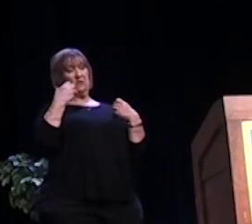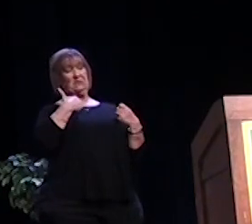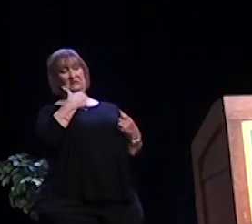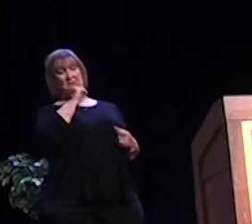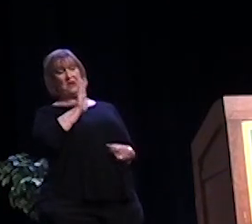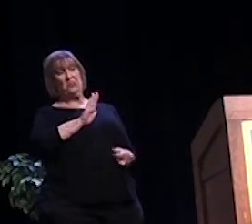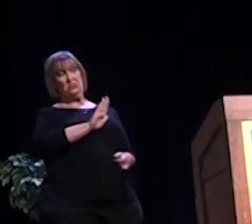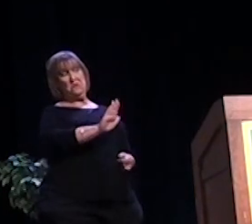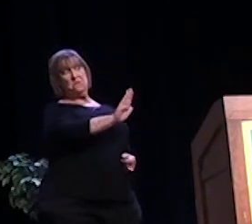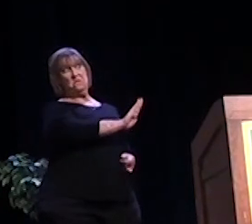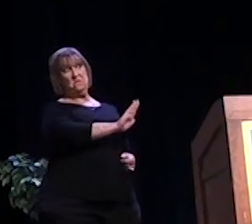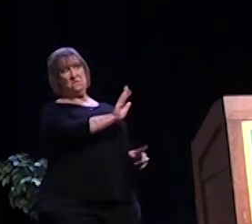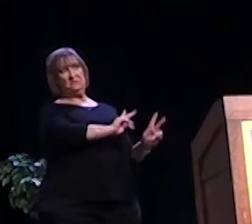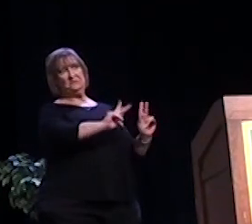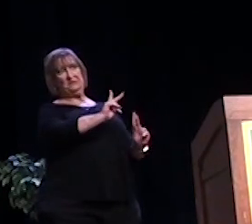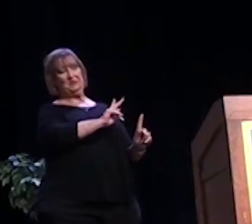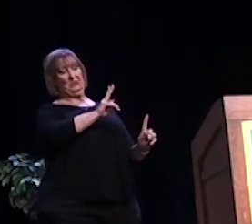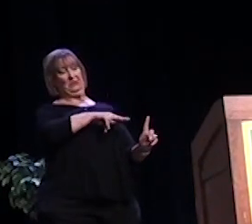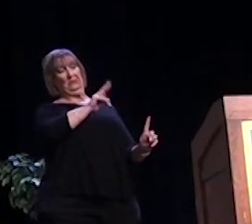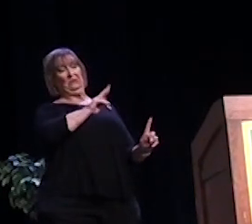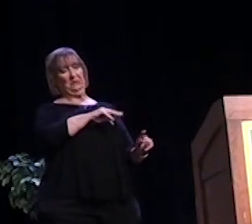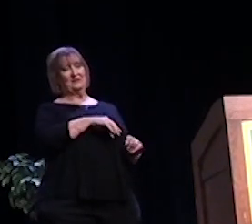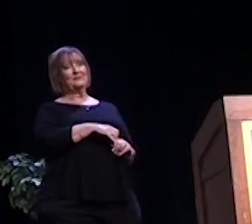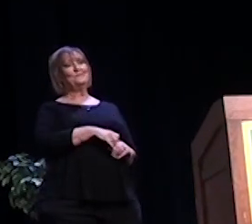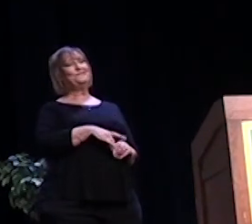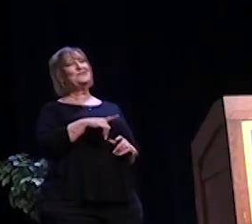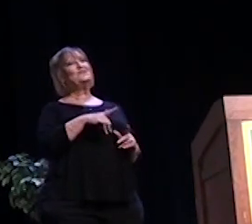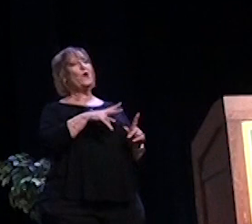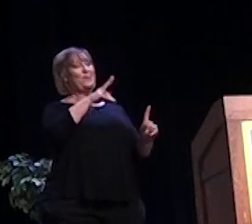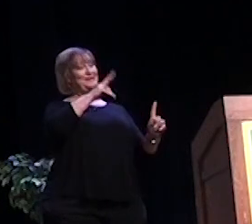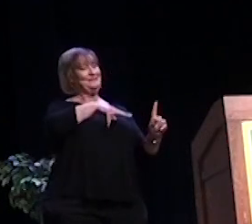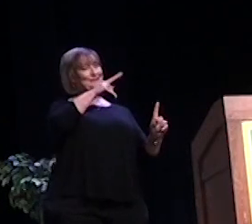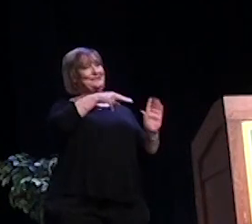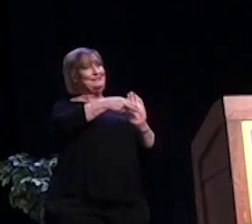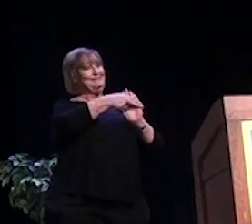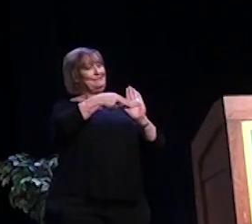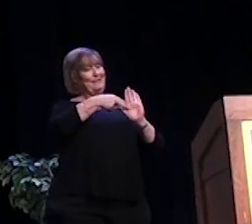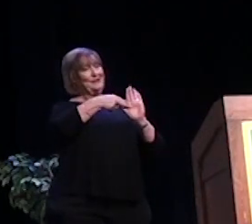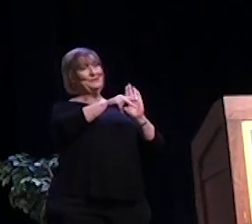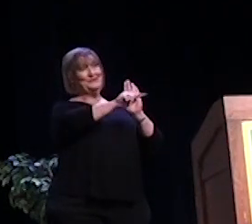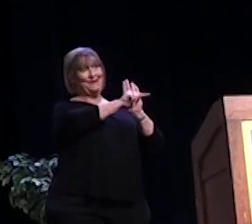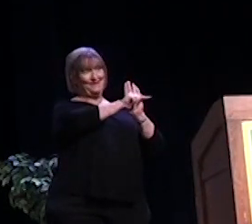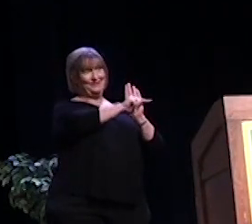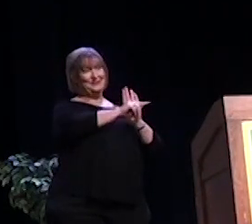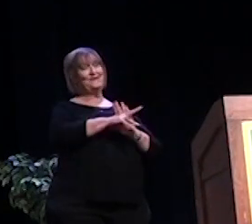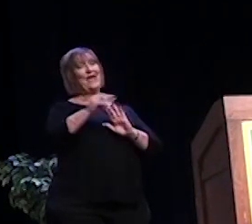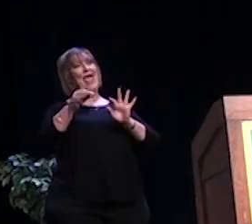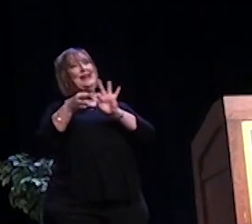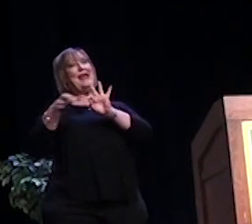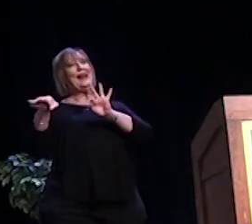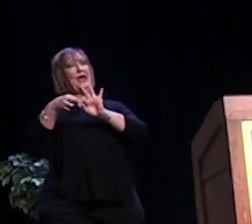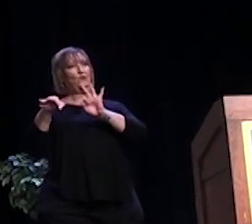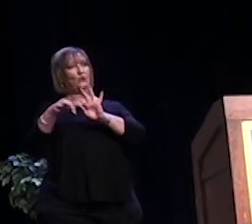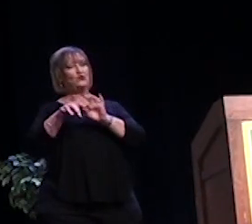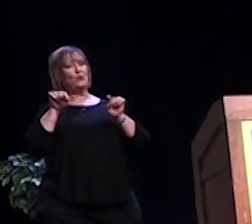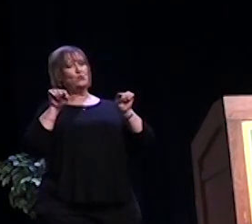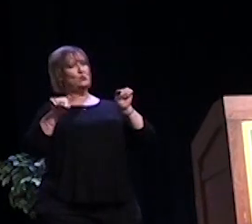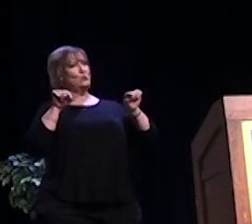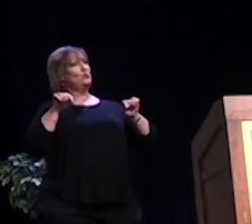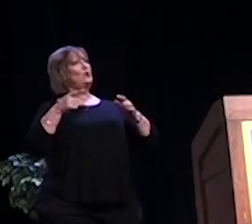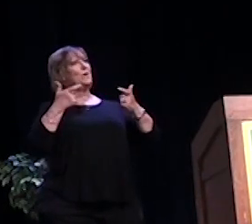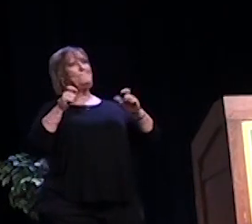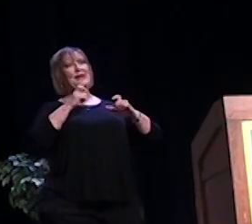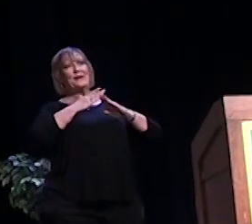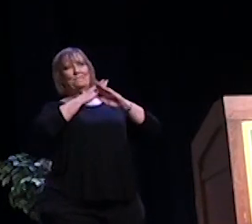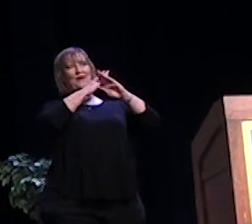people. And I would say the stigma, the lack of language, because the stigma because of the lack of language are probably the biggest barriers that we